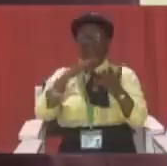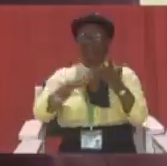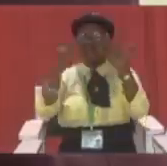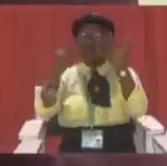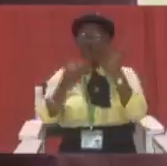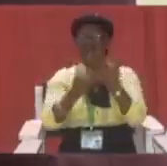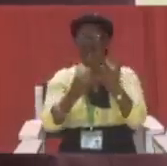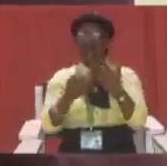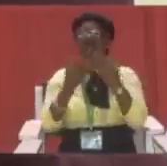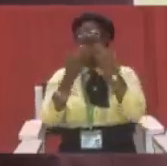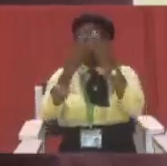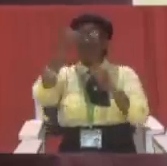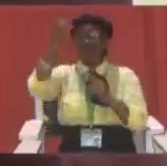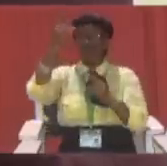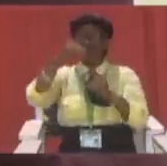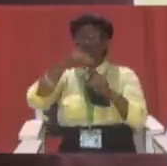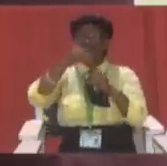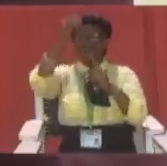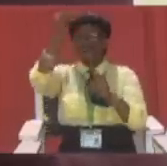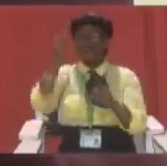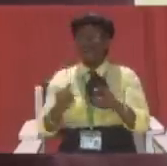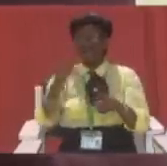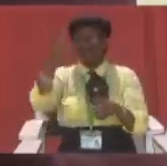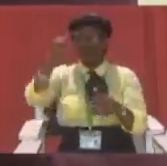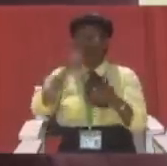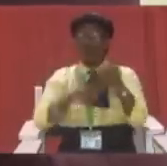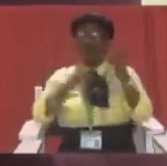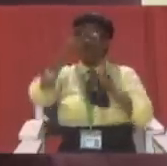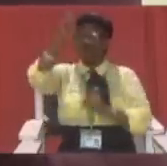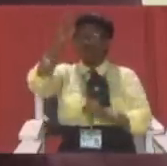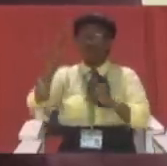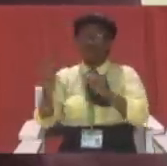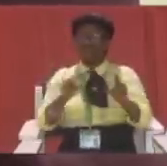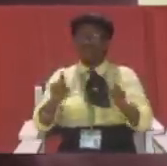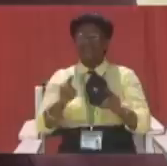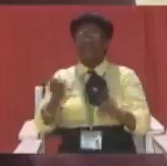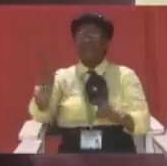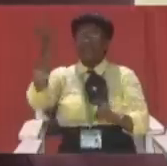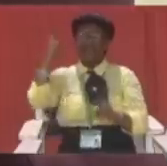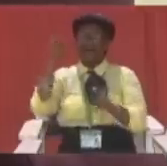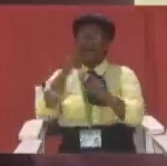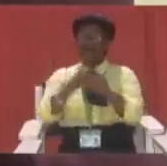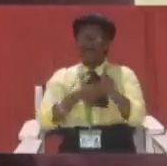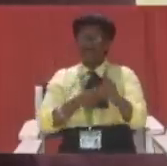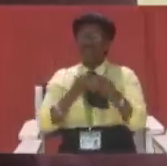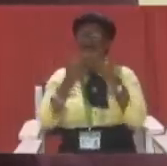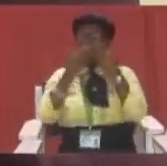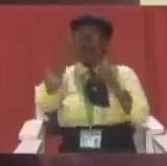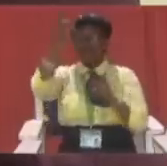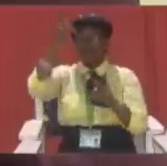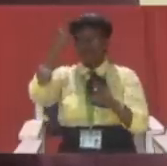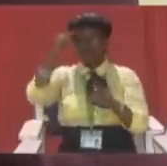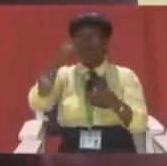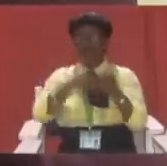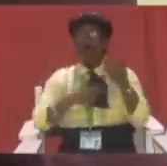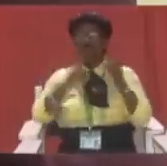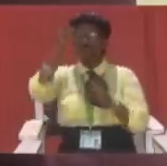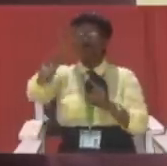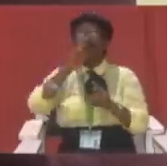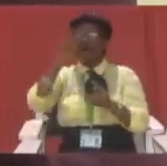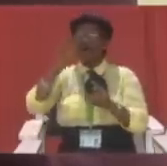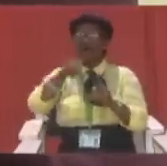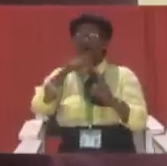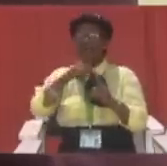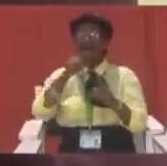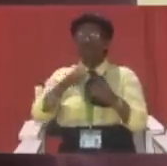Thank you especially for what you did last month. Thank you for what you're about to do today. Please